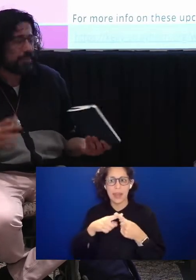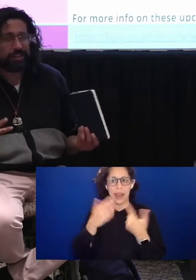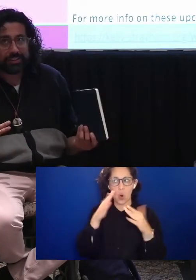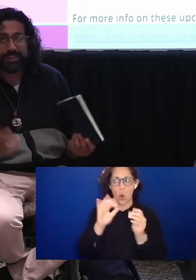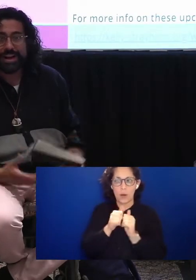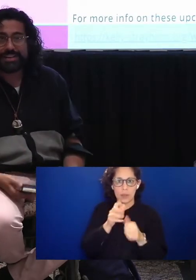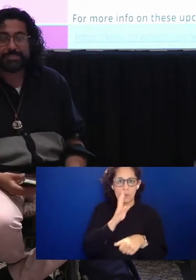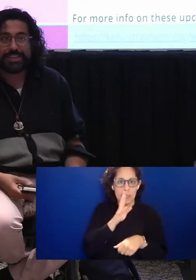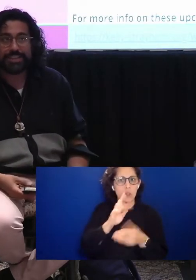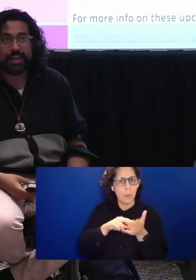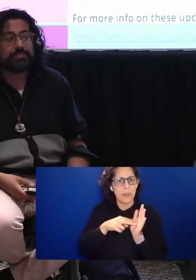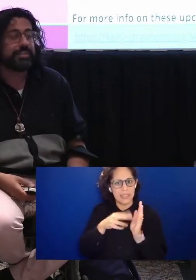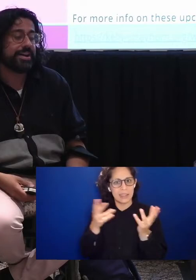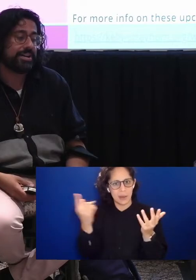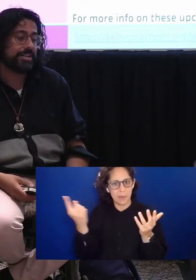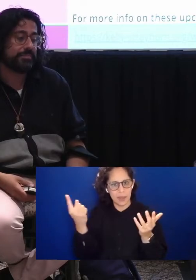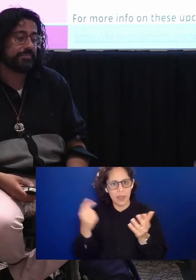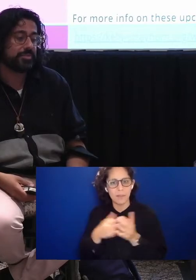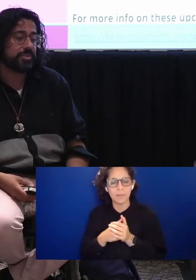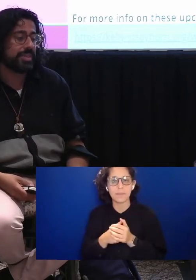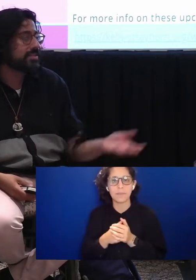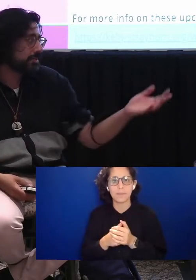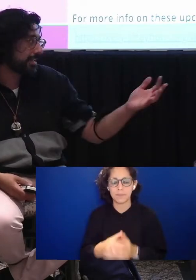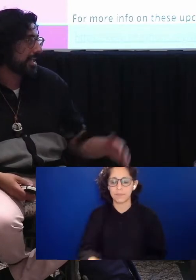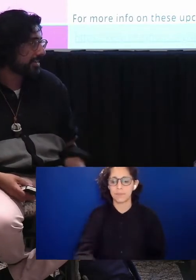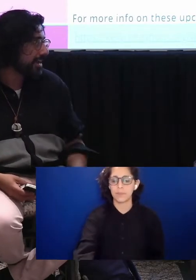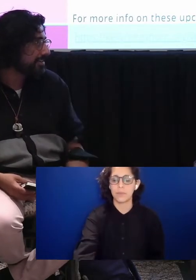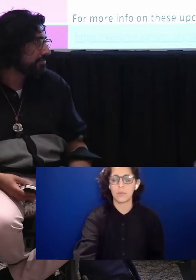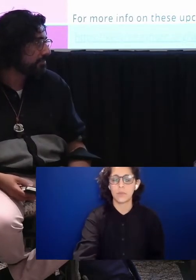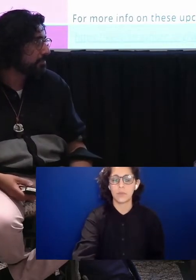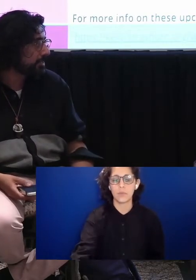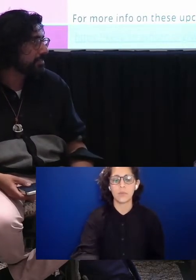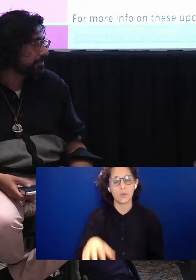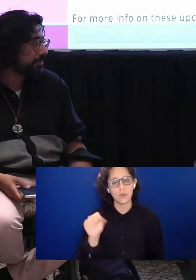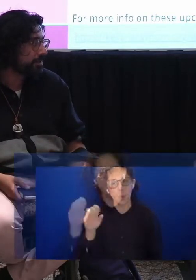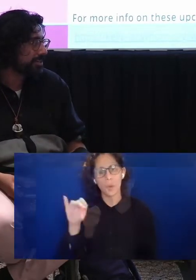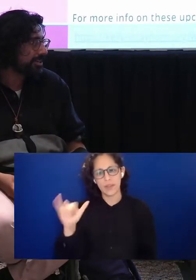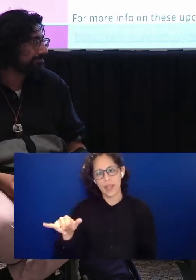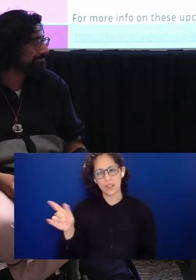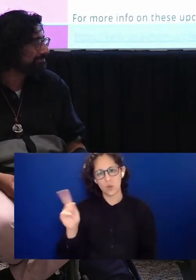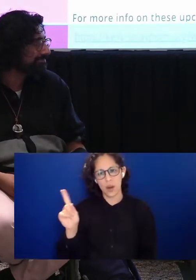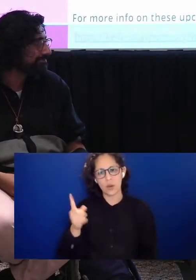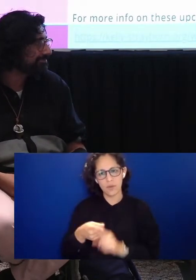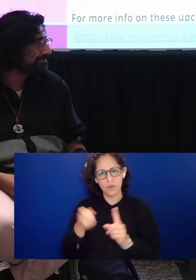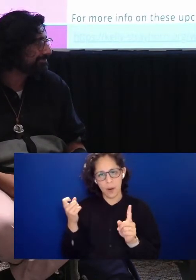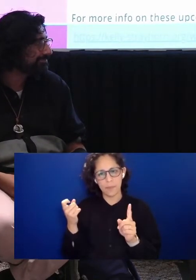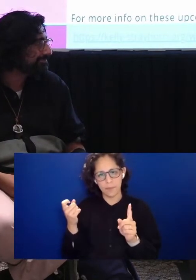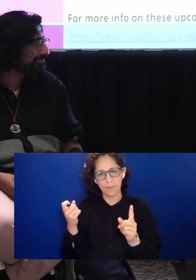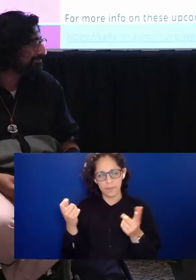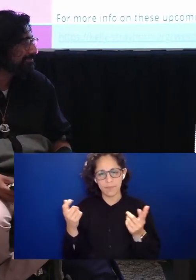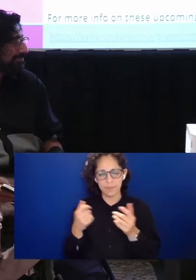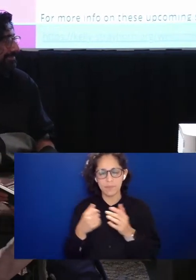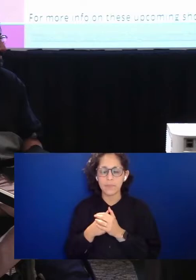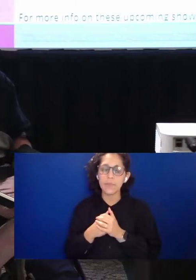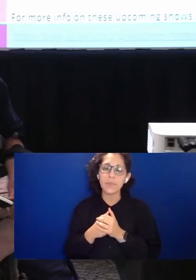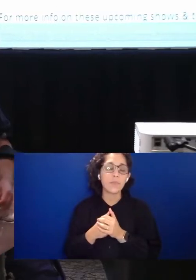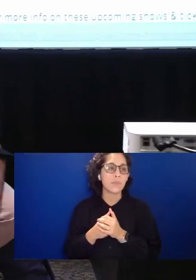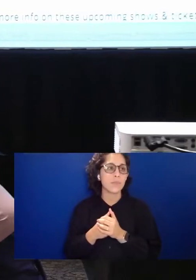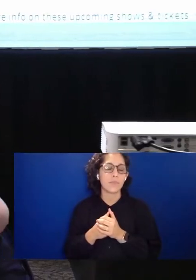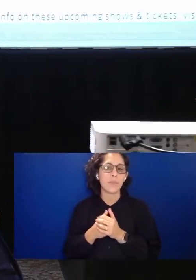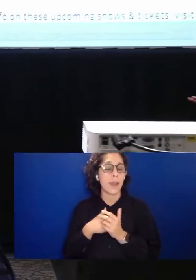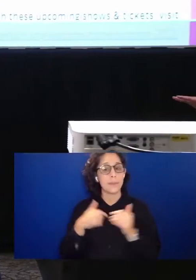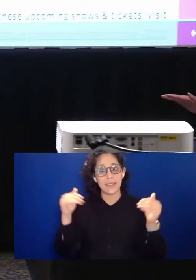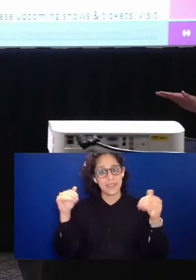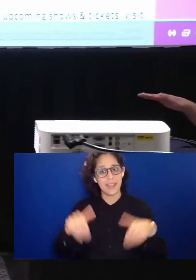means something, or I barely know how to speak it now. So that's where the canon kind of reverberates with my work. I'm down for this exploration